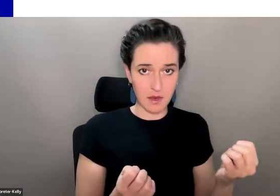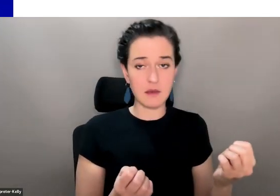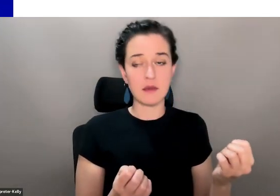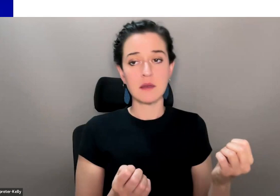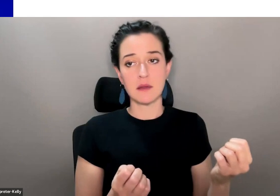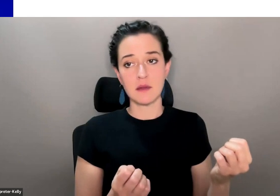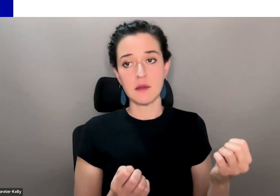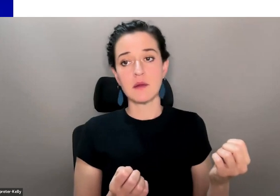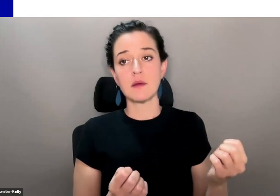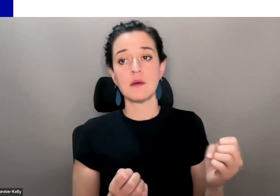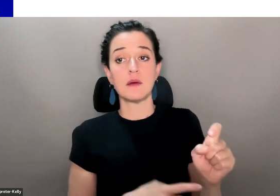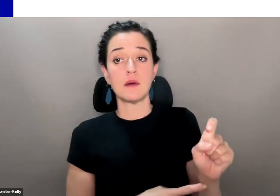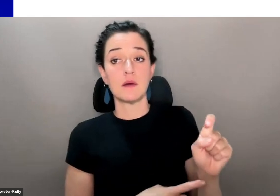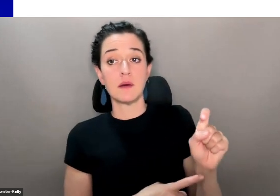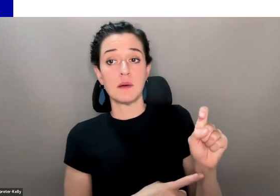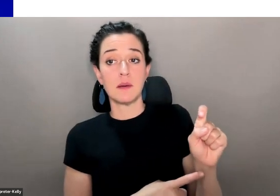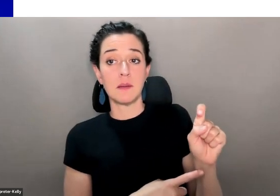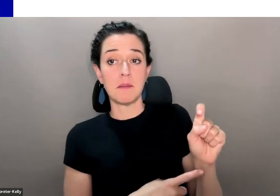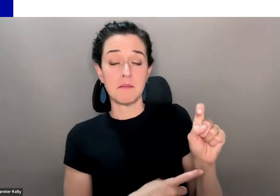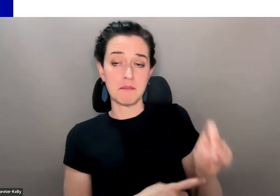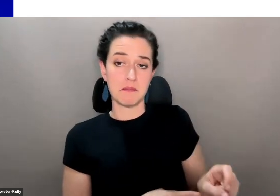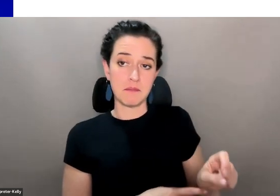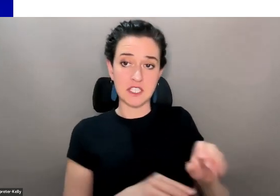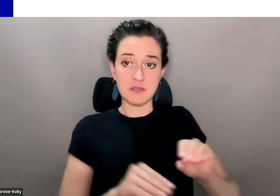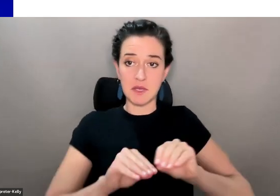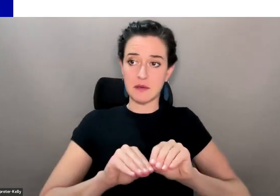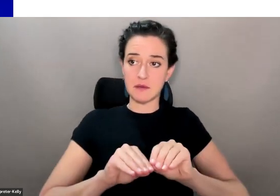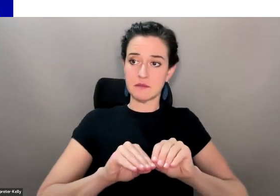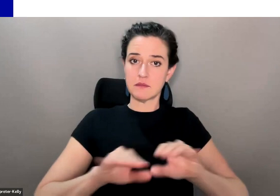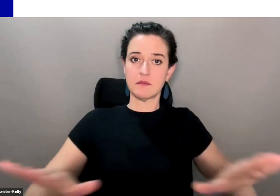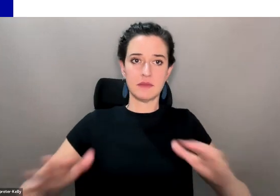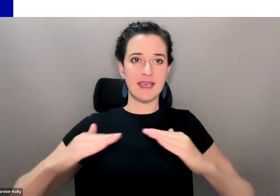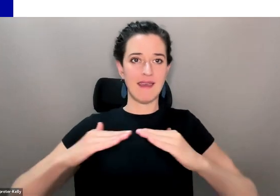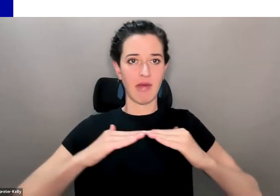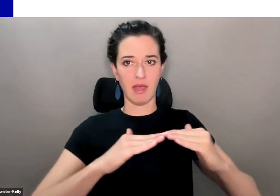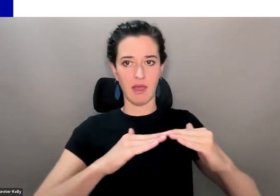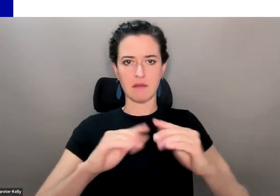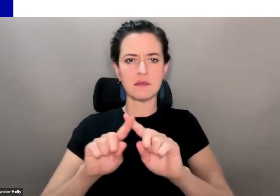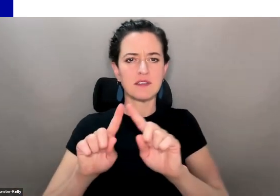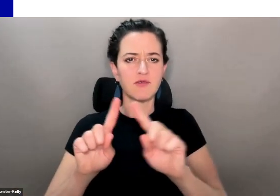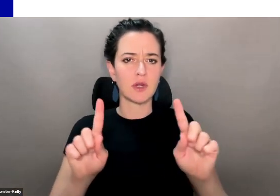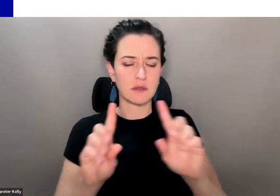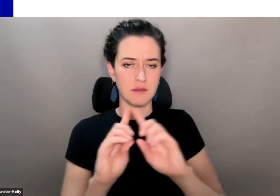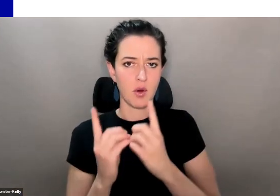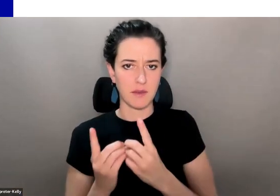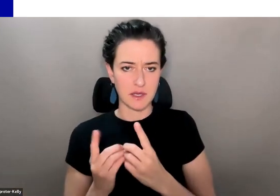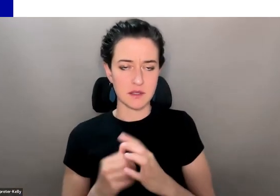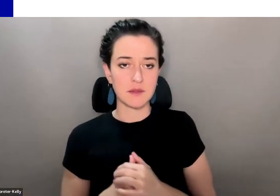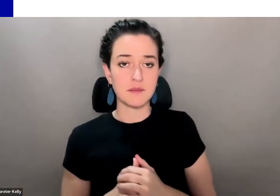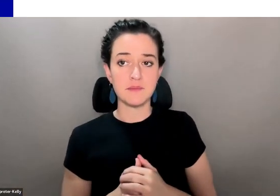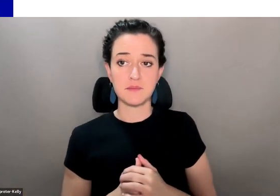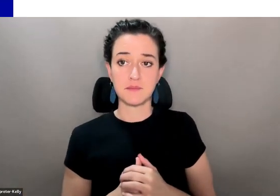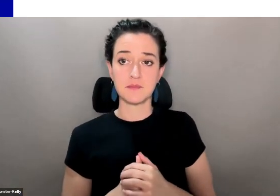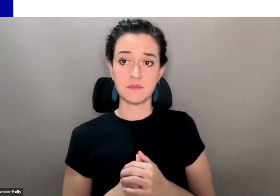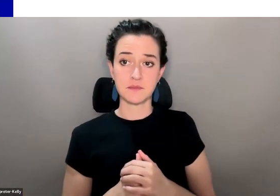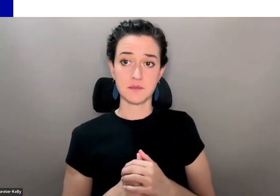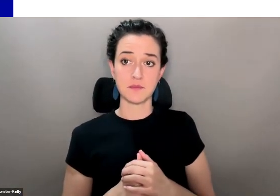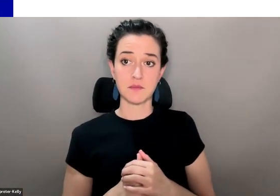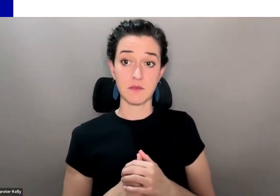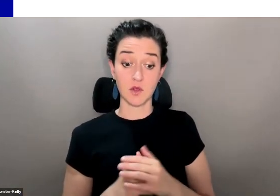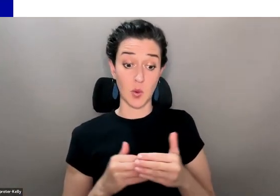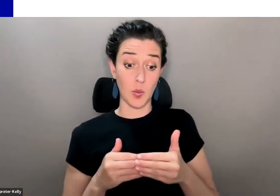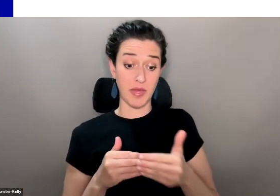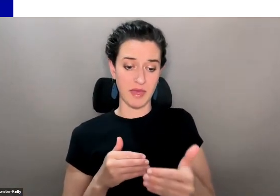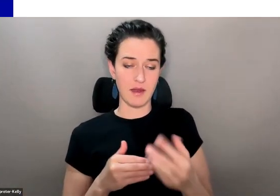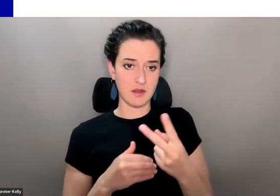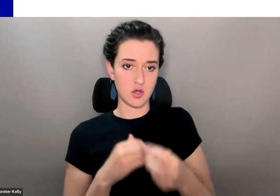diagnostic equipment must be dispersed proportionally across departments. Within 2 years, every recipient